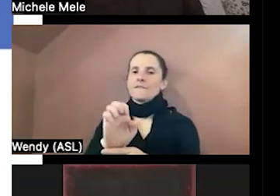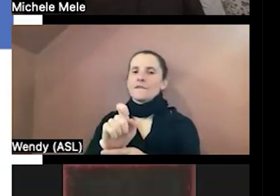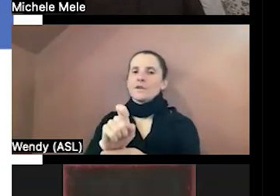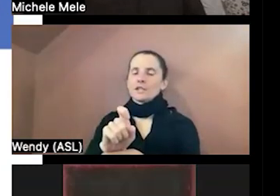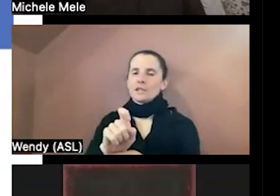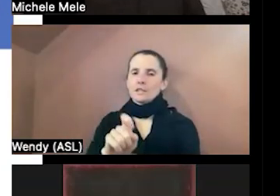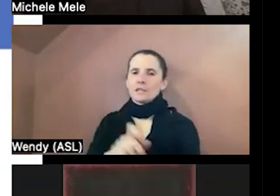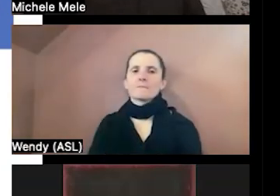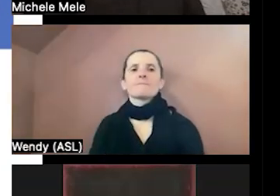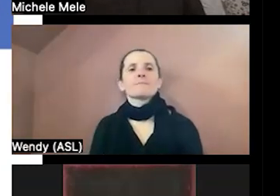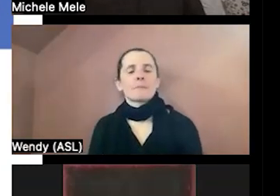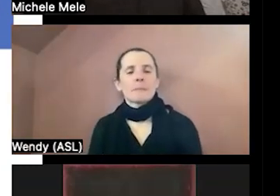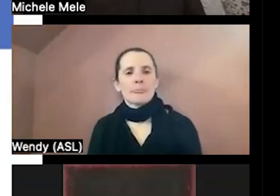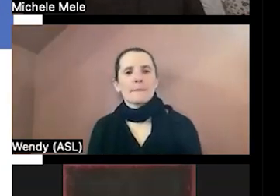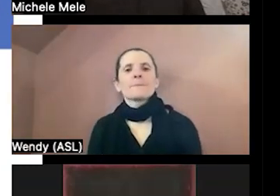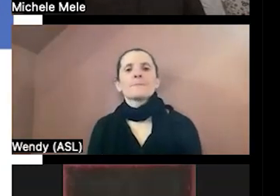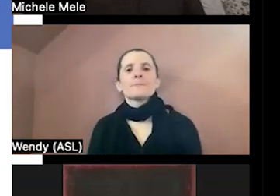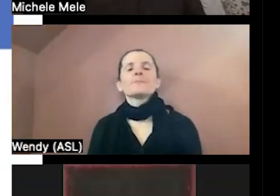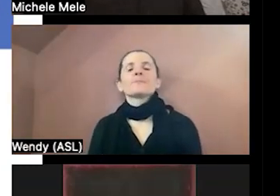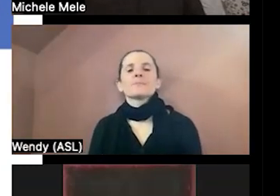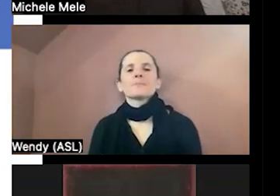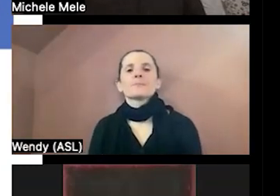want, who touch it.